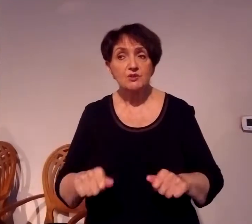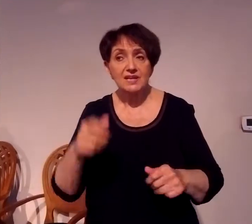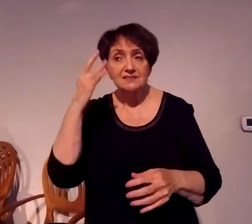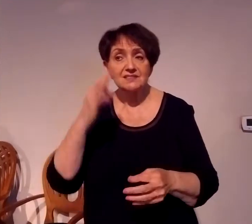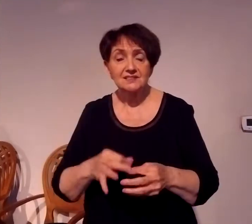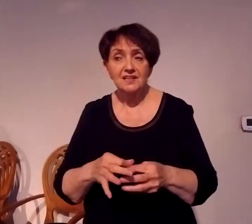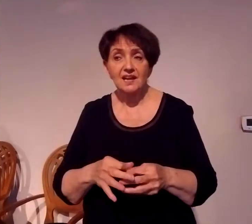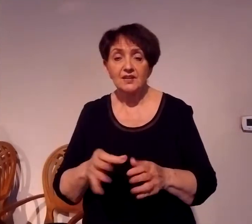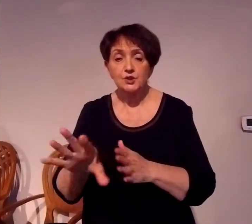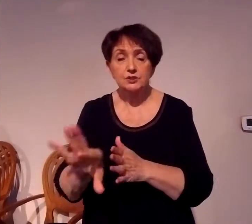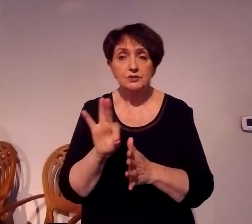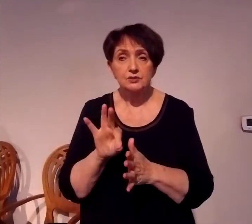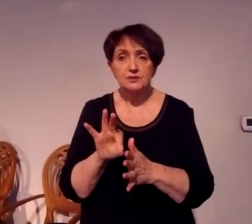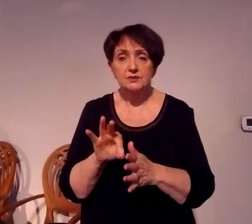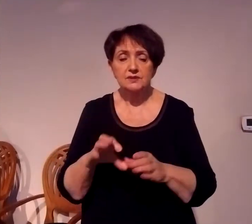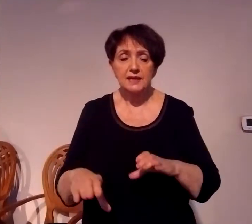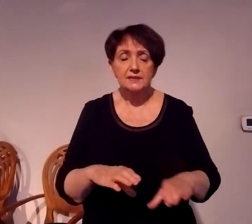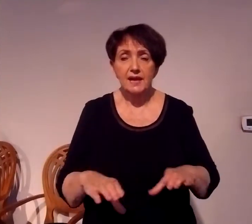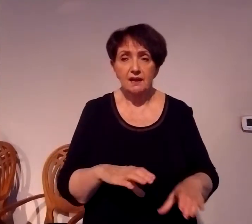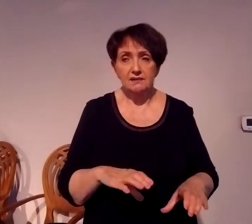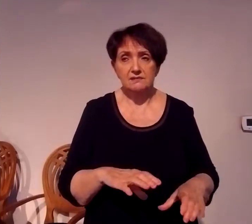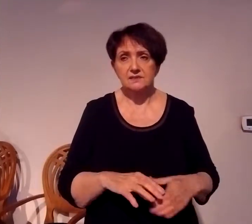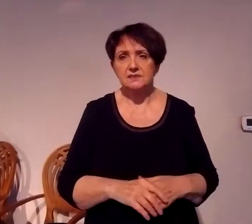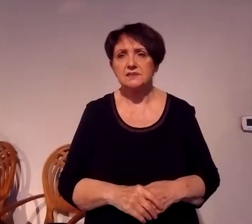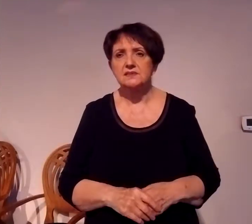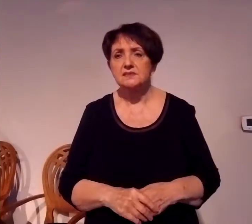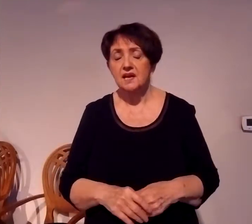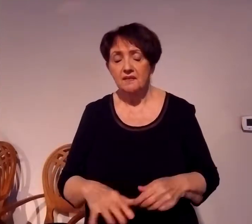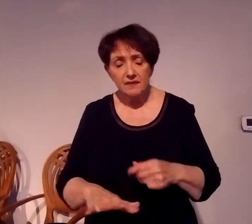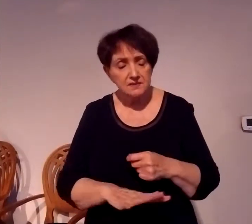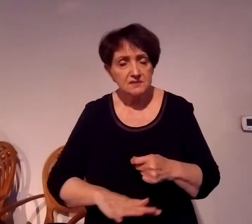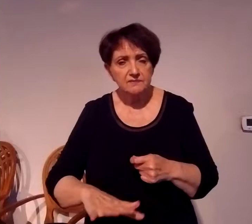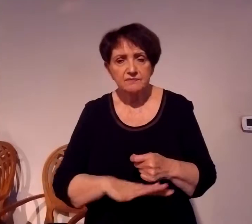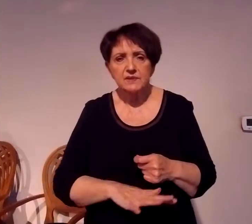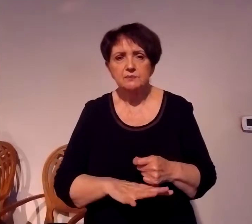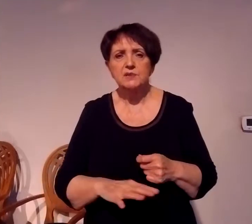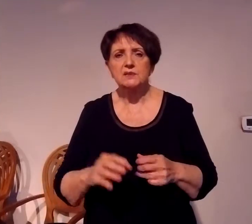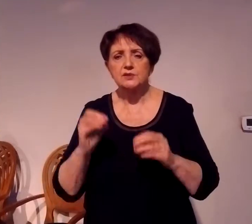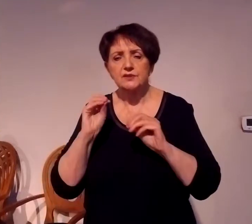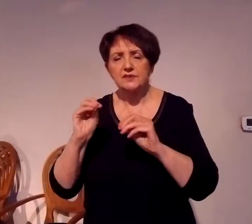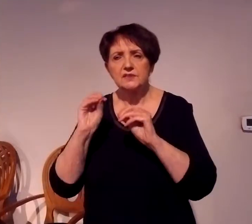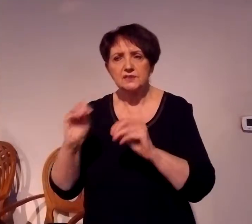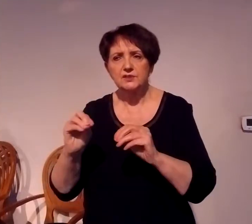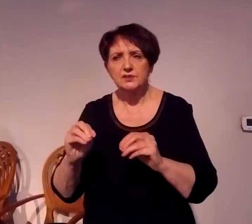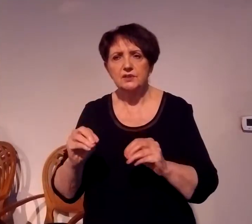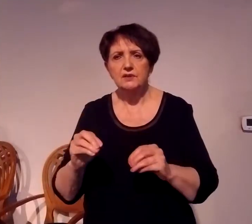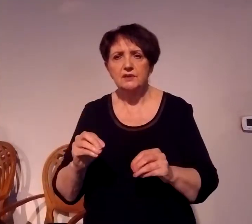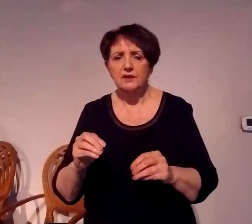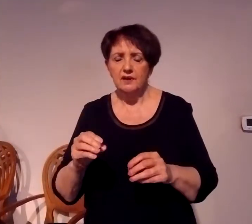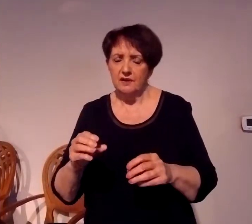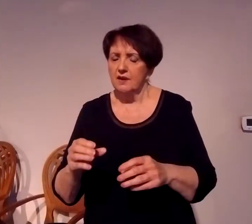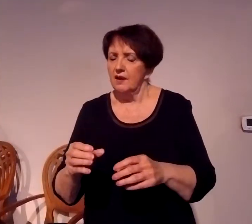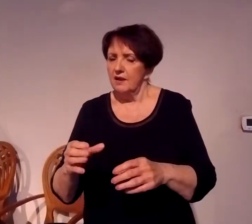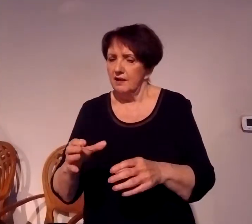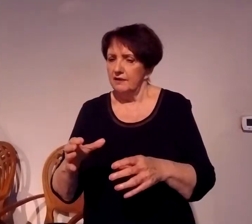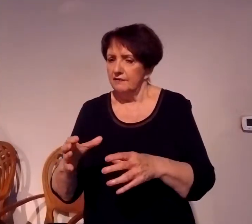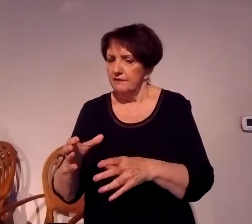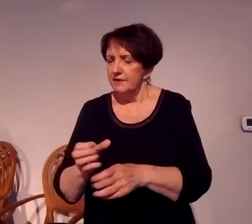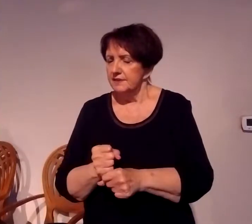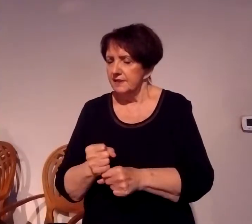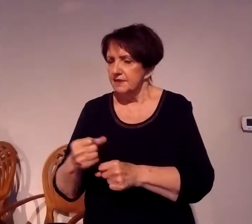choose, and to act. This is fundamental to our teaching of taking personal